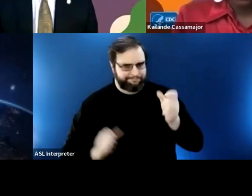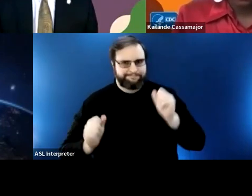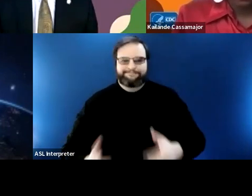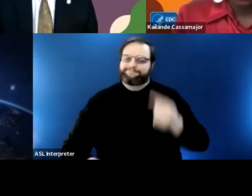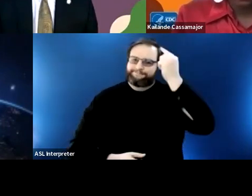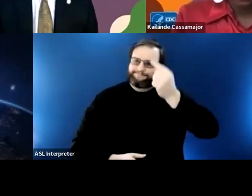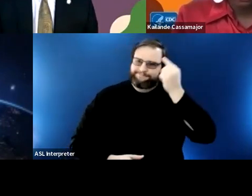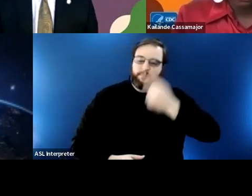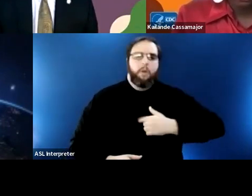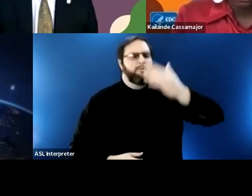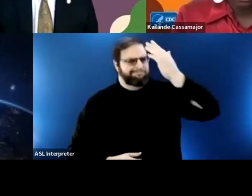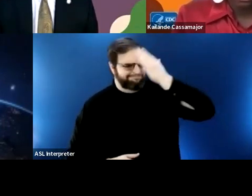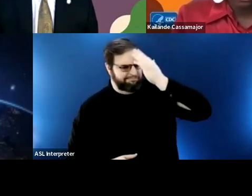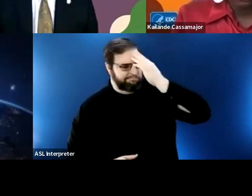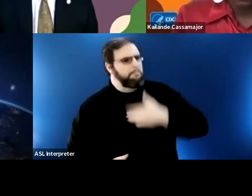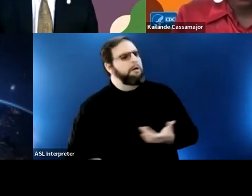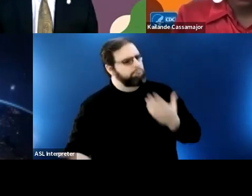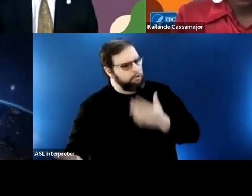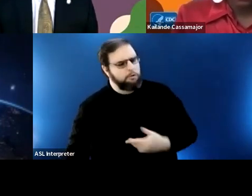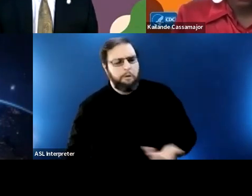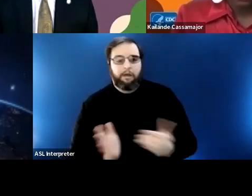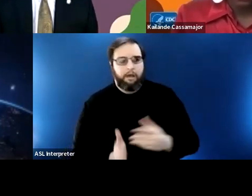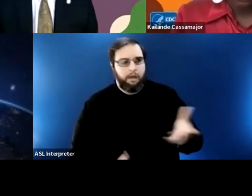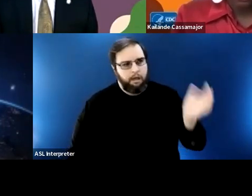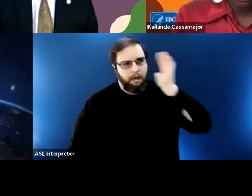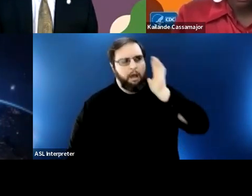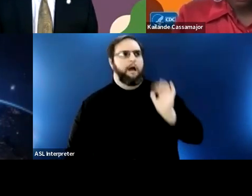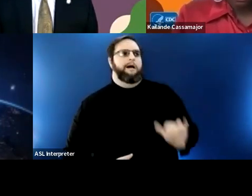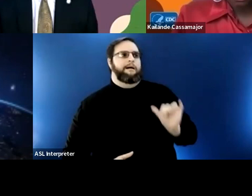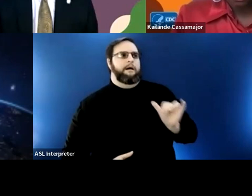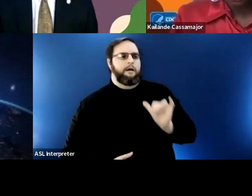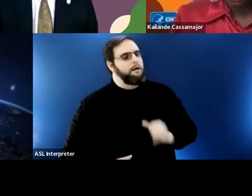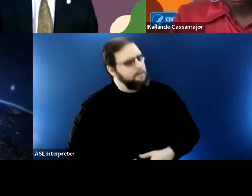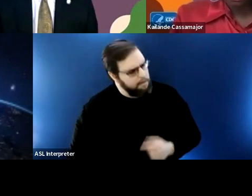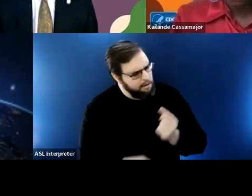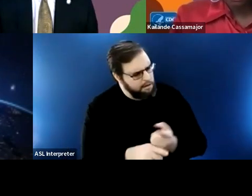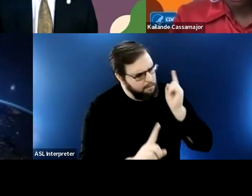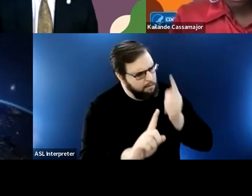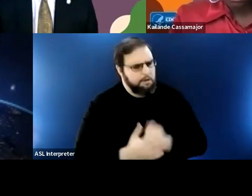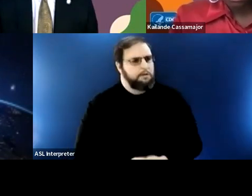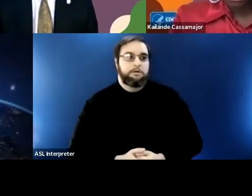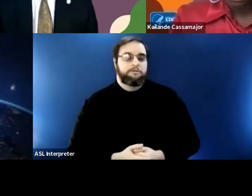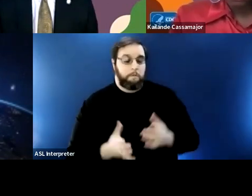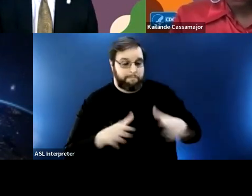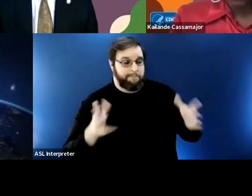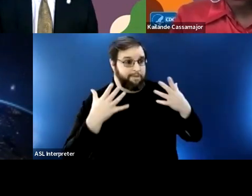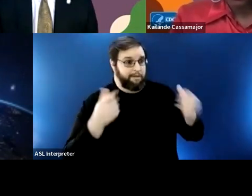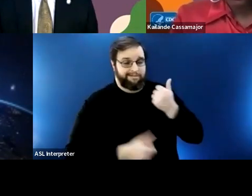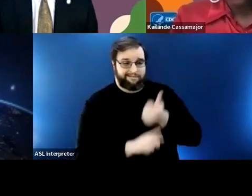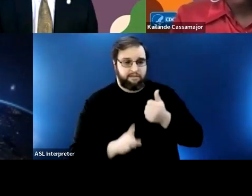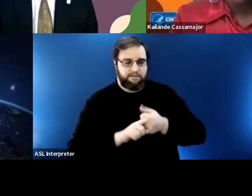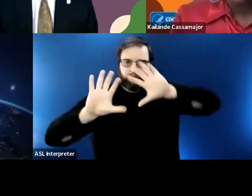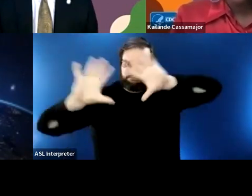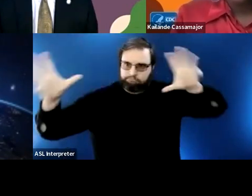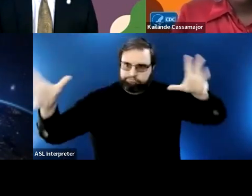and we know that, but it's good to hear it. I think it gives voice to the real focus of public health and how comprehensive it really is. All